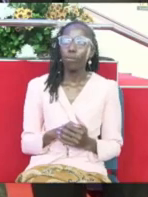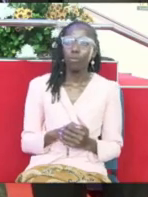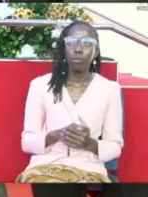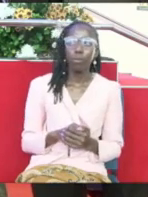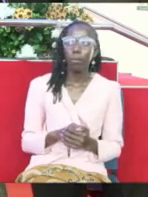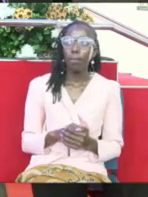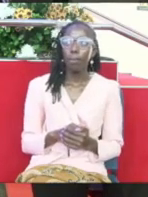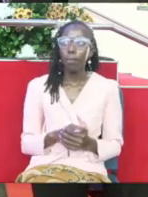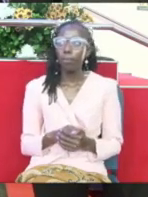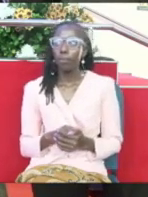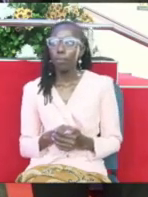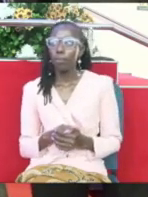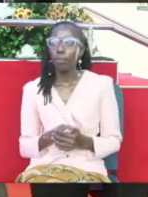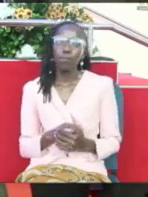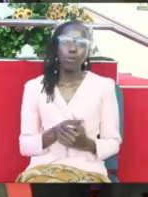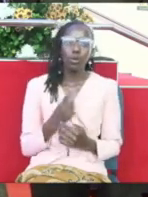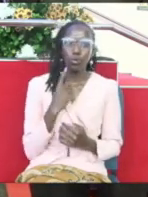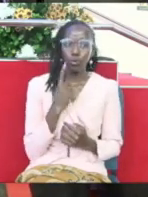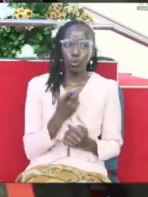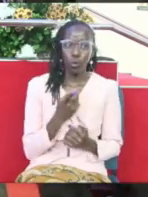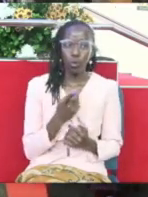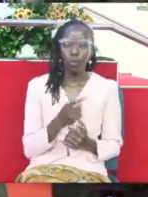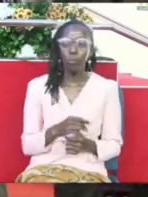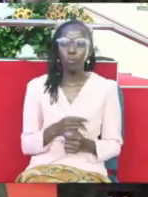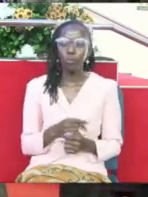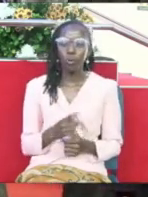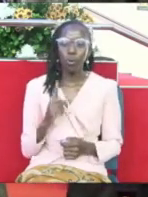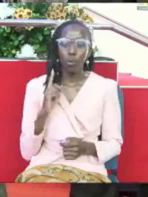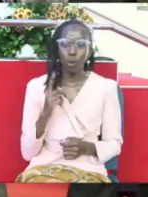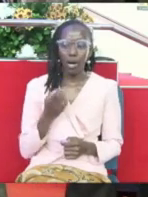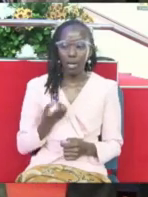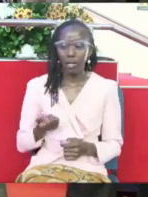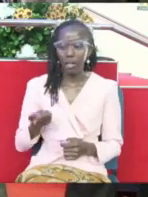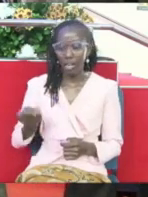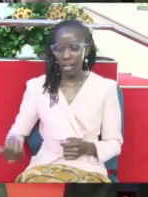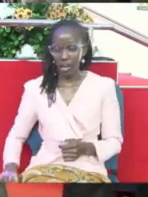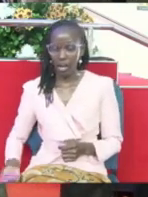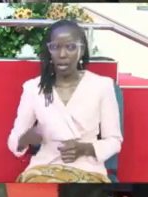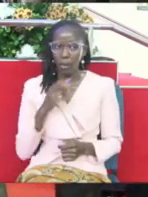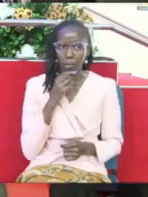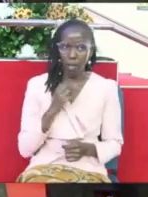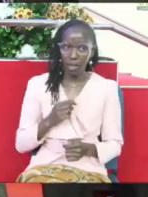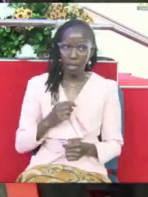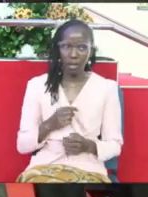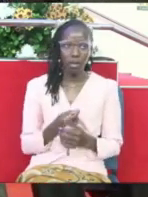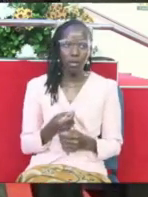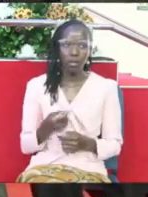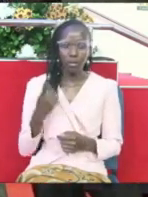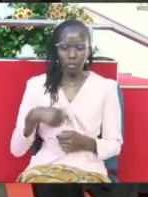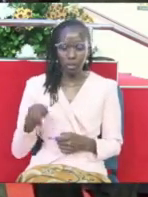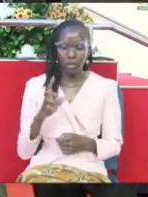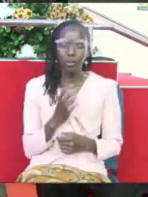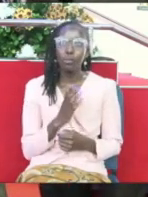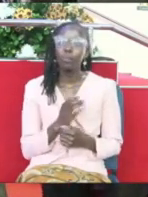brothers. Kuwaletea vitu ndugu zake wakubwa. This young boy, all he knows is to take care of sheep in the wilderness. Huyu mvulana mdogo